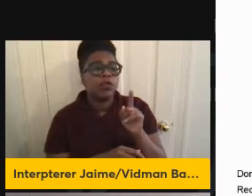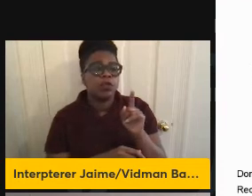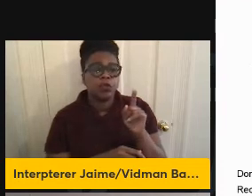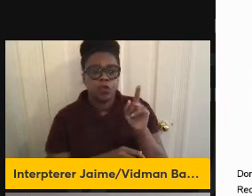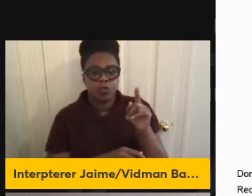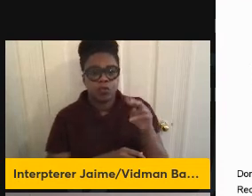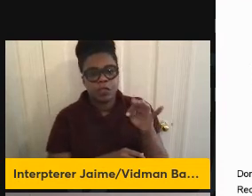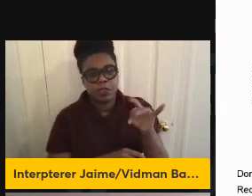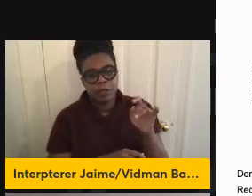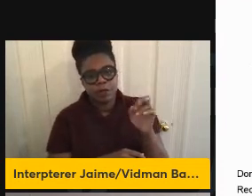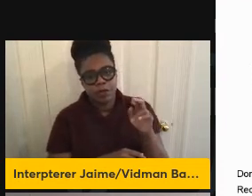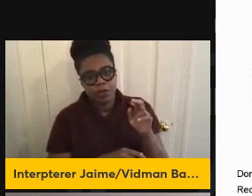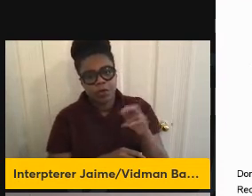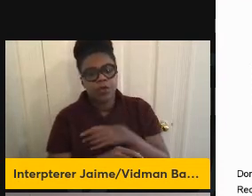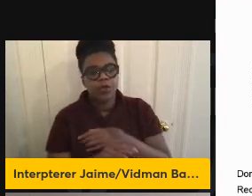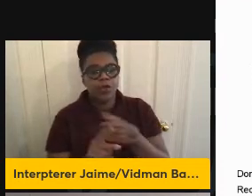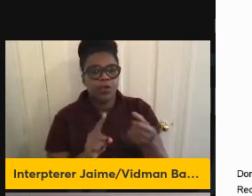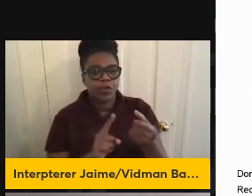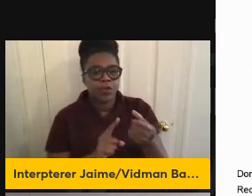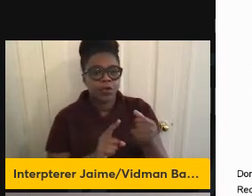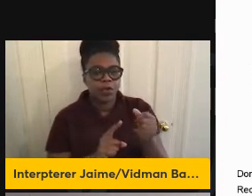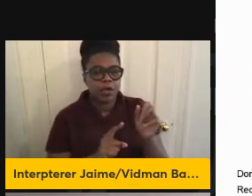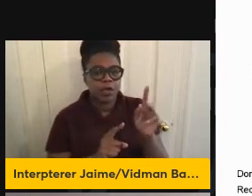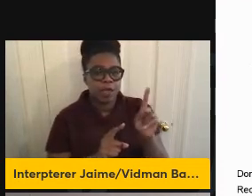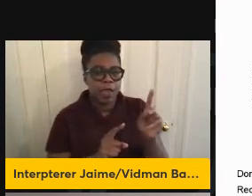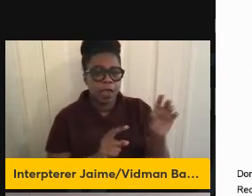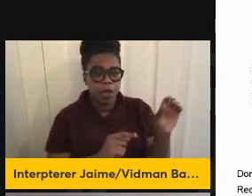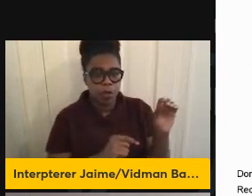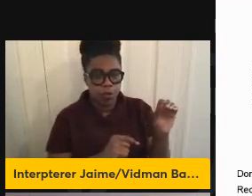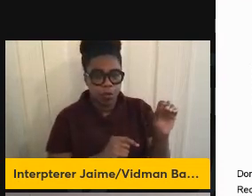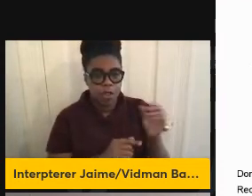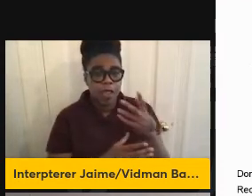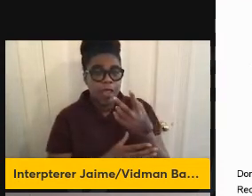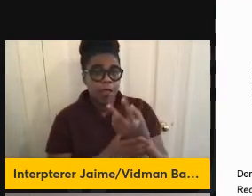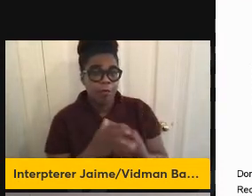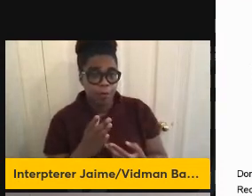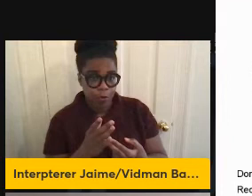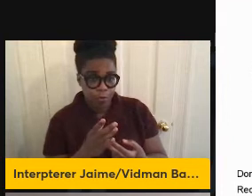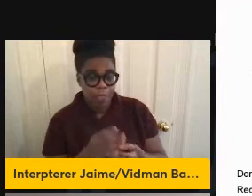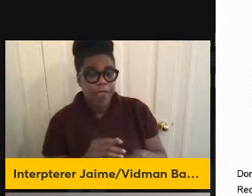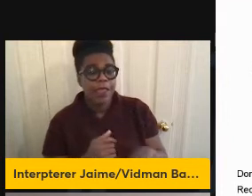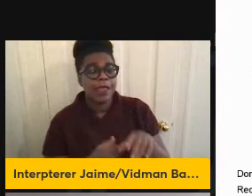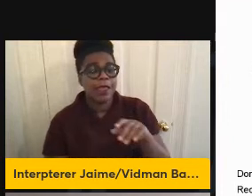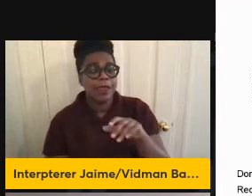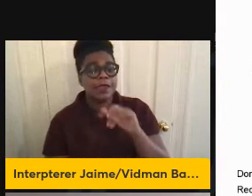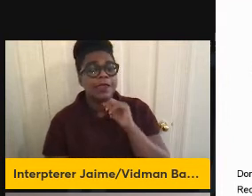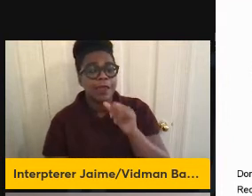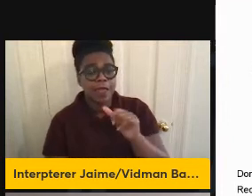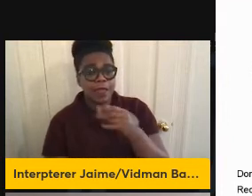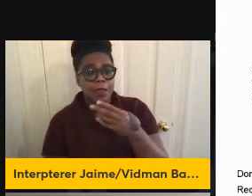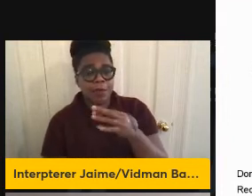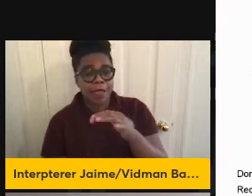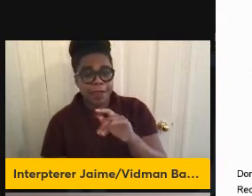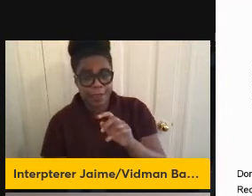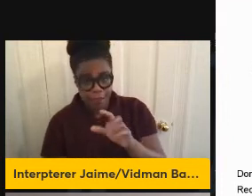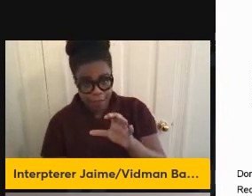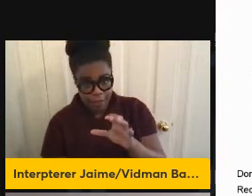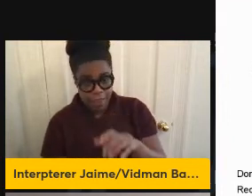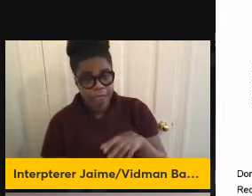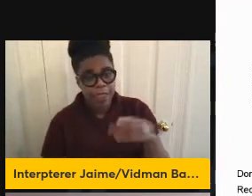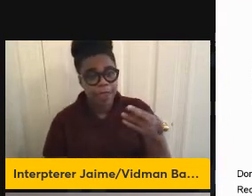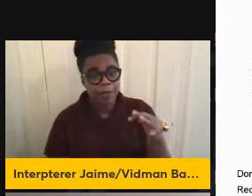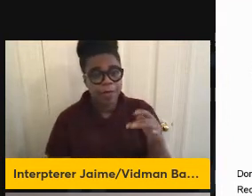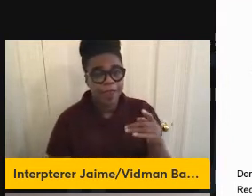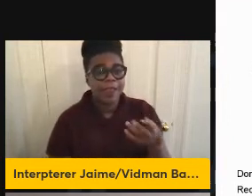is with the absence of receptor 2 in both hematopoietic and non-hematopoietic compartments, we still see an increase in ASCs